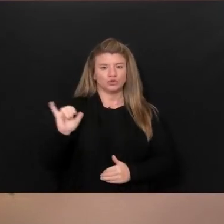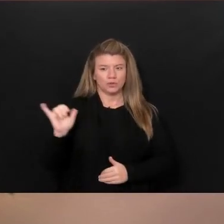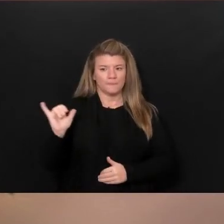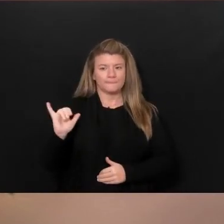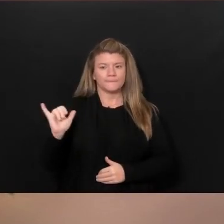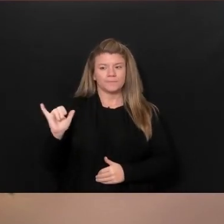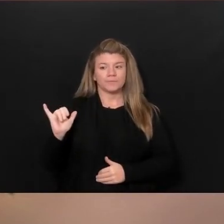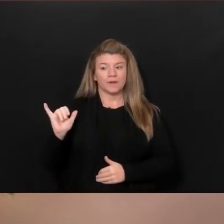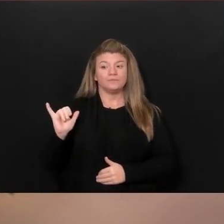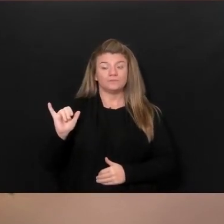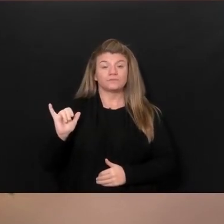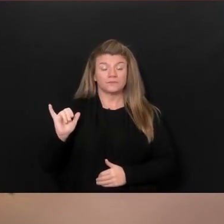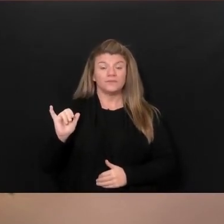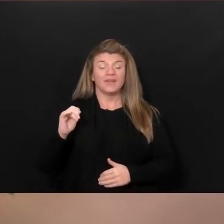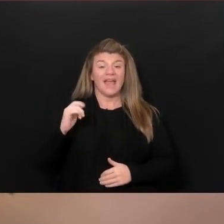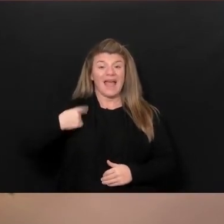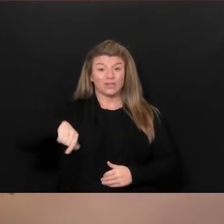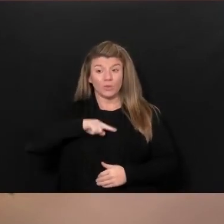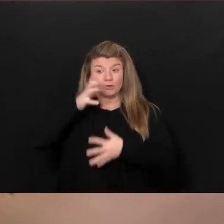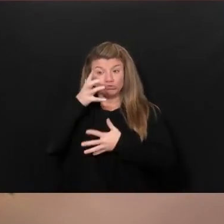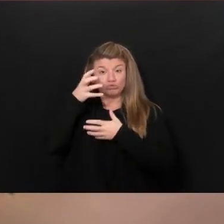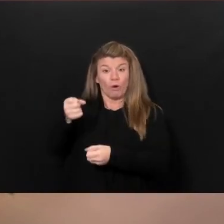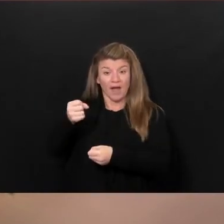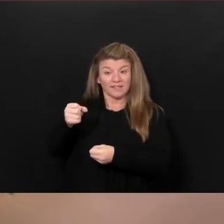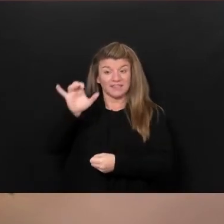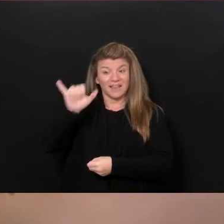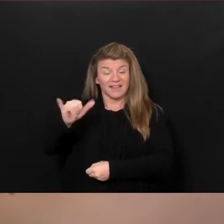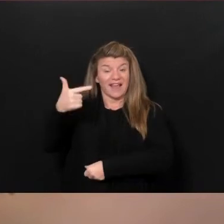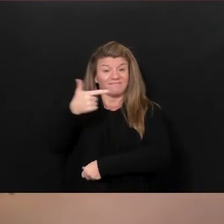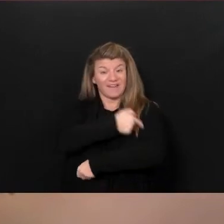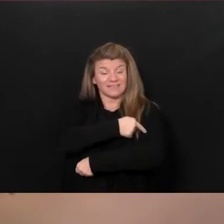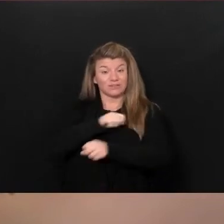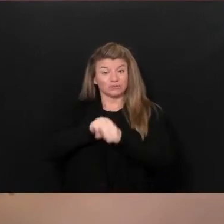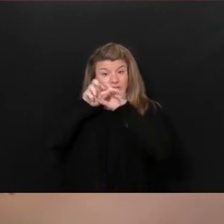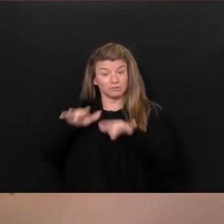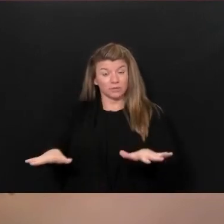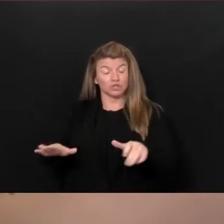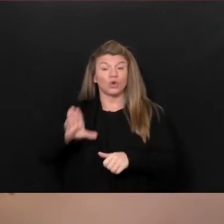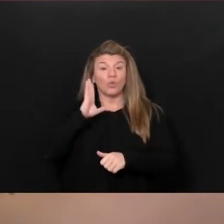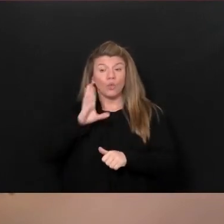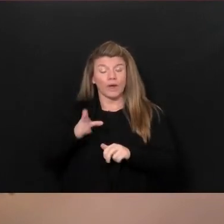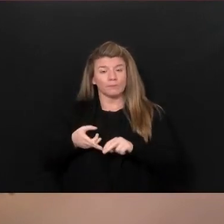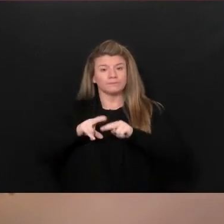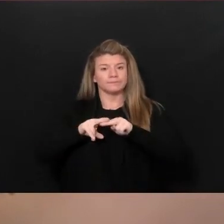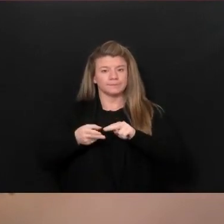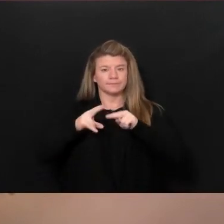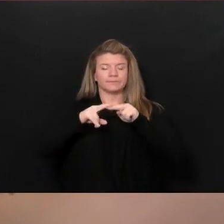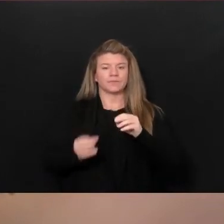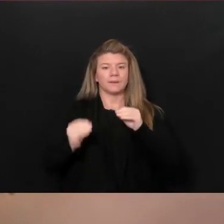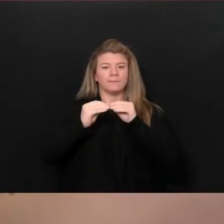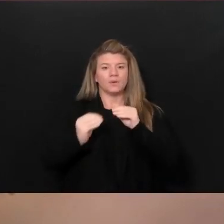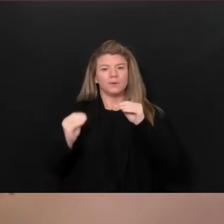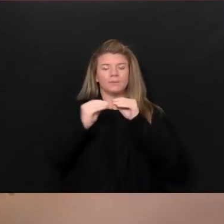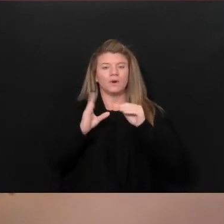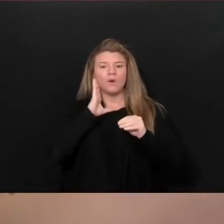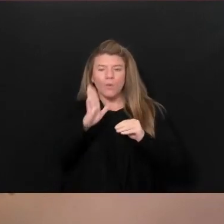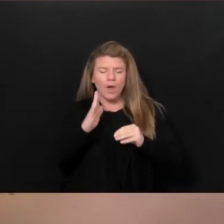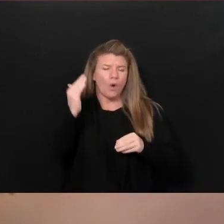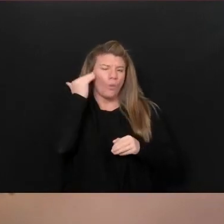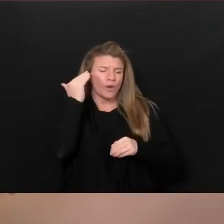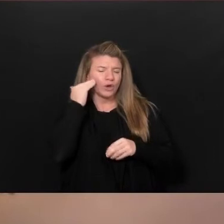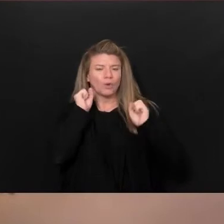And as we trust that the vaccine distribution is going to pick up over time, then we know we'll be able